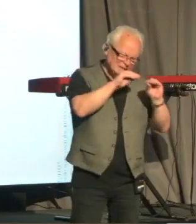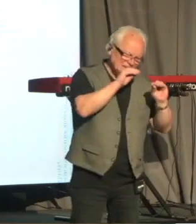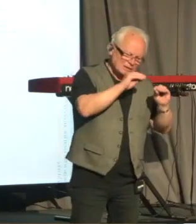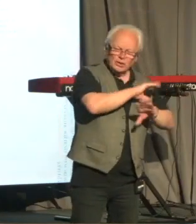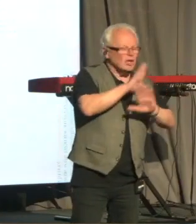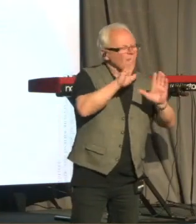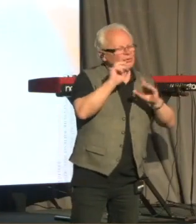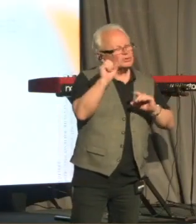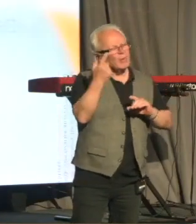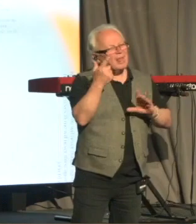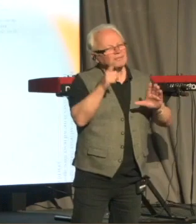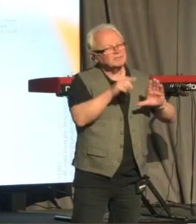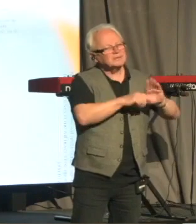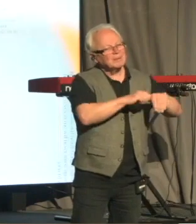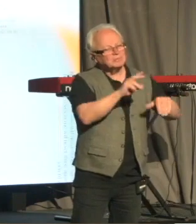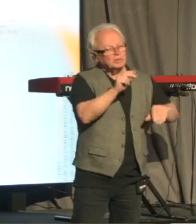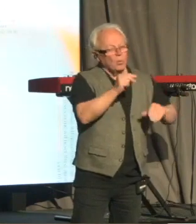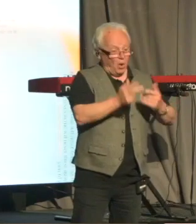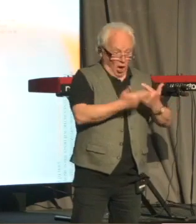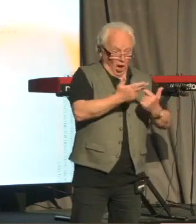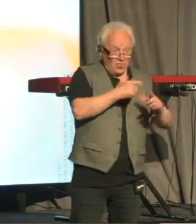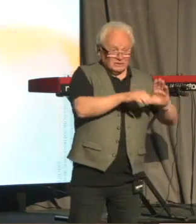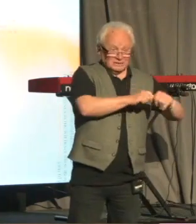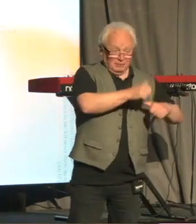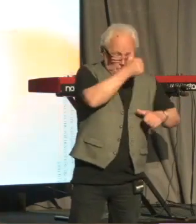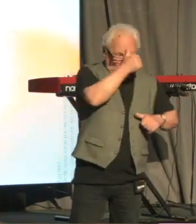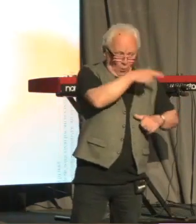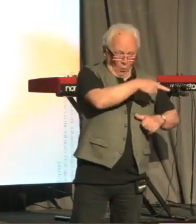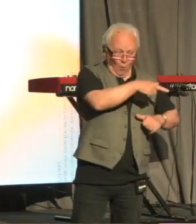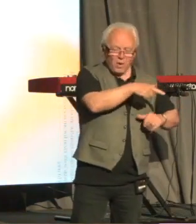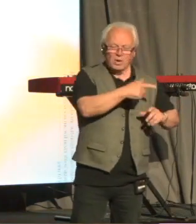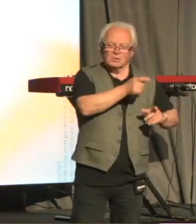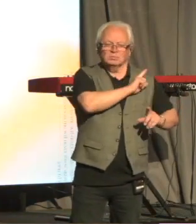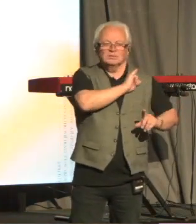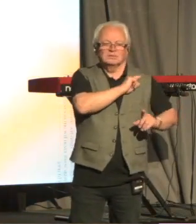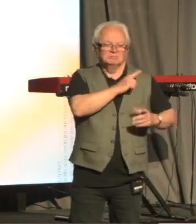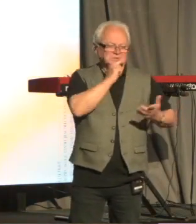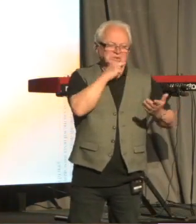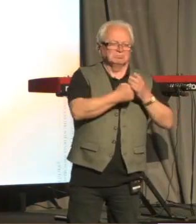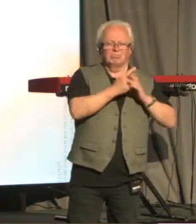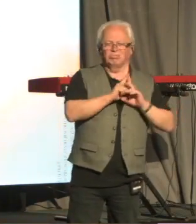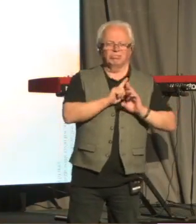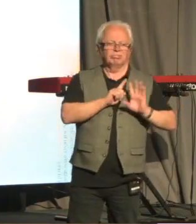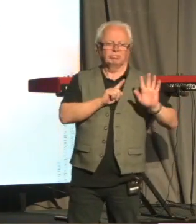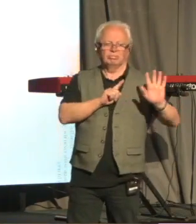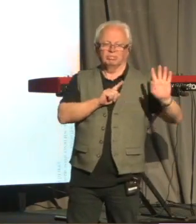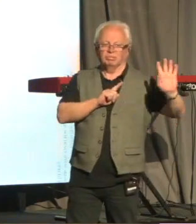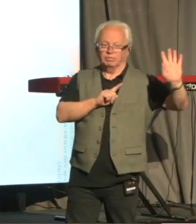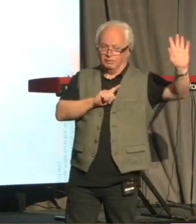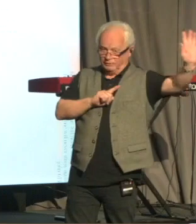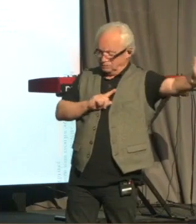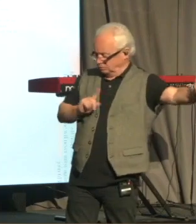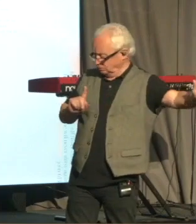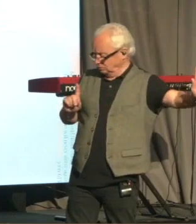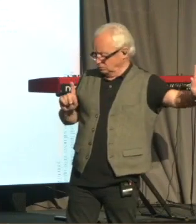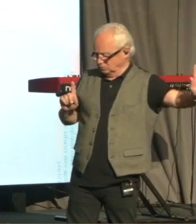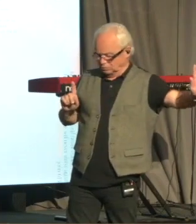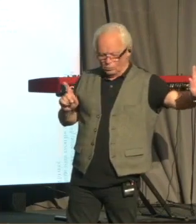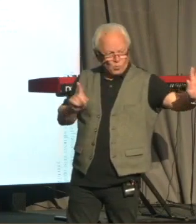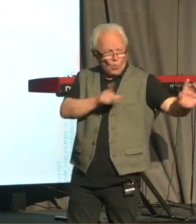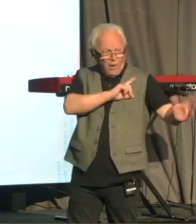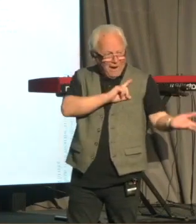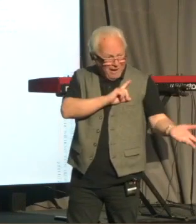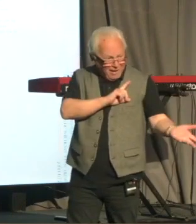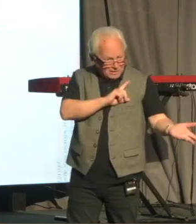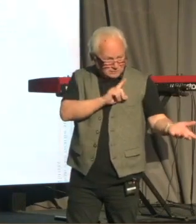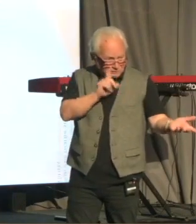other disciples we know that were there because they could not accept some of the things that Jesus was saying